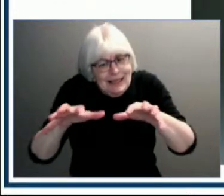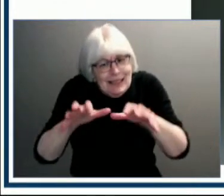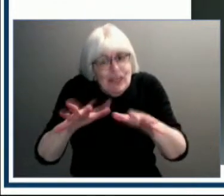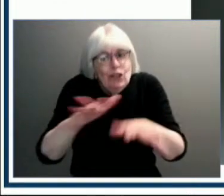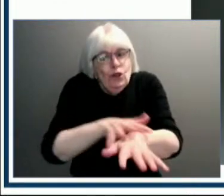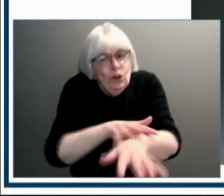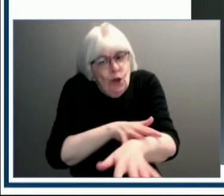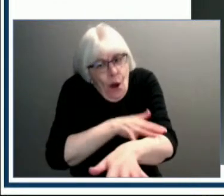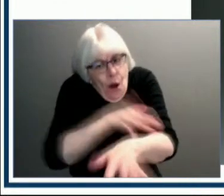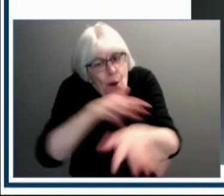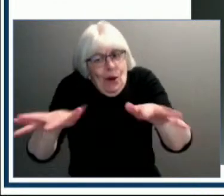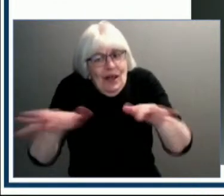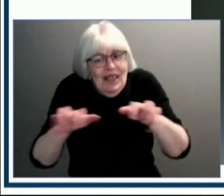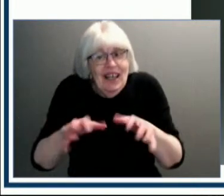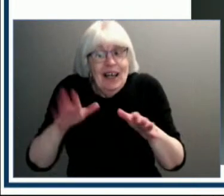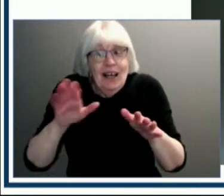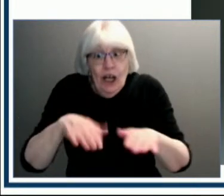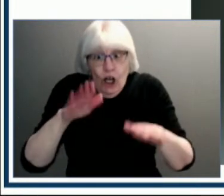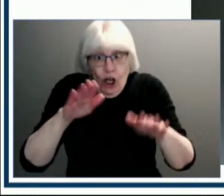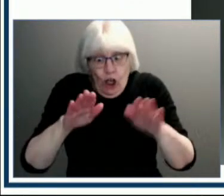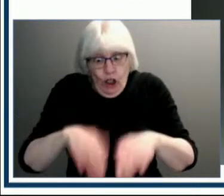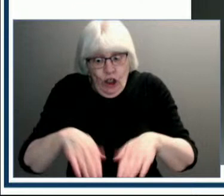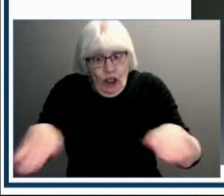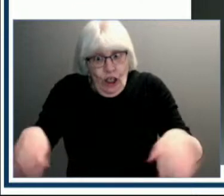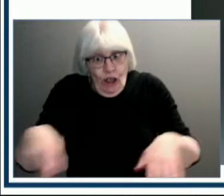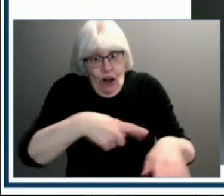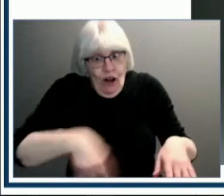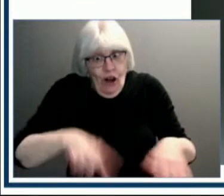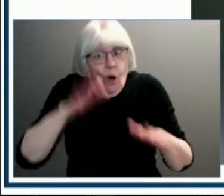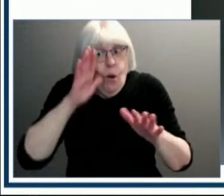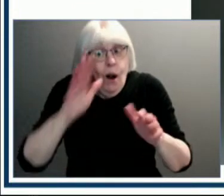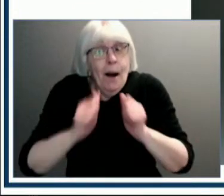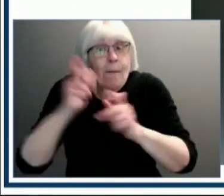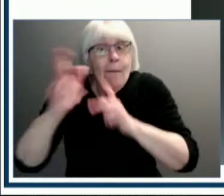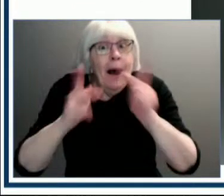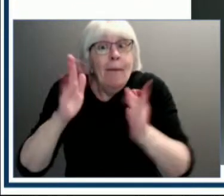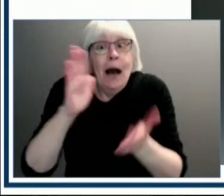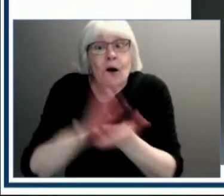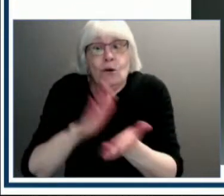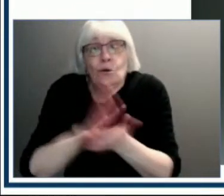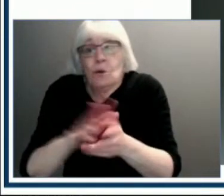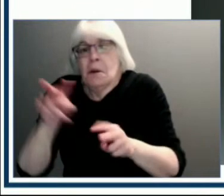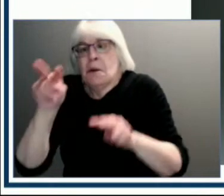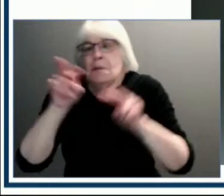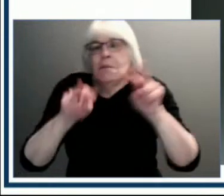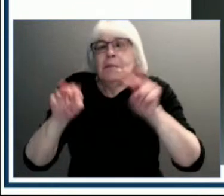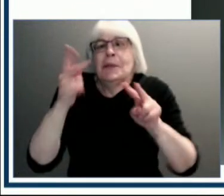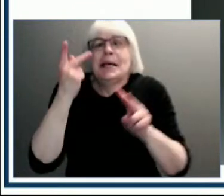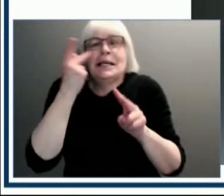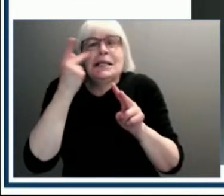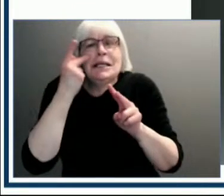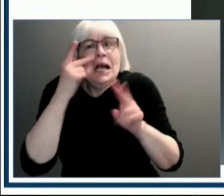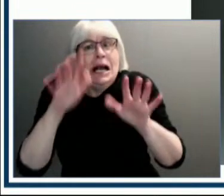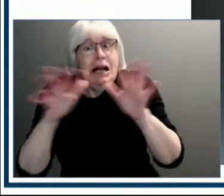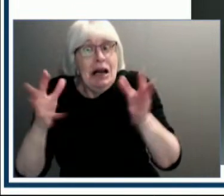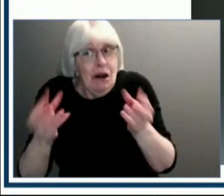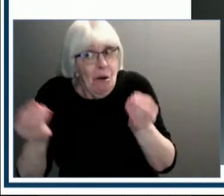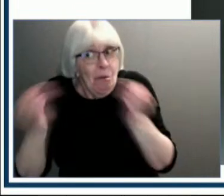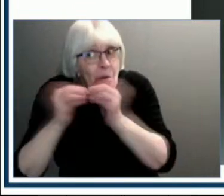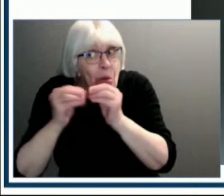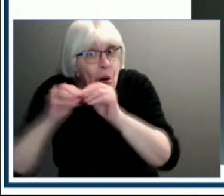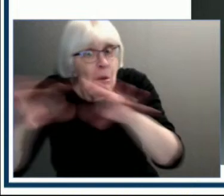back in school to monitor how that's going, along with the spread in communities, to determine what our next steps might need to